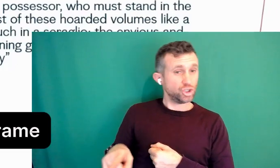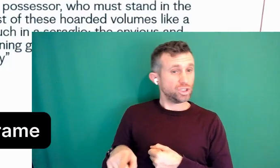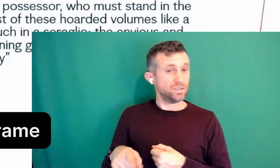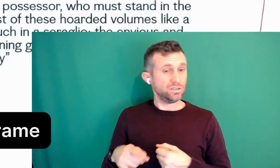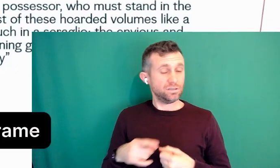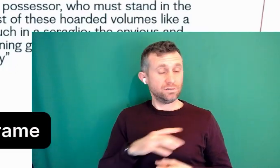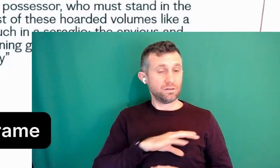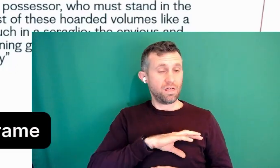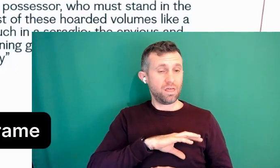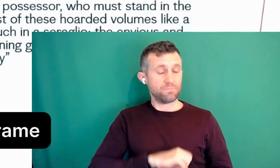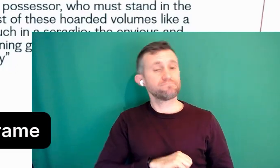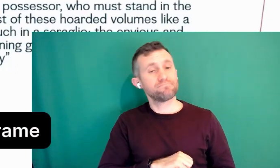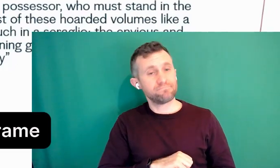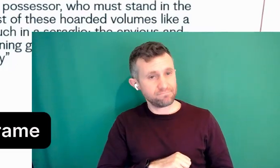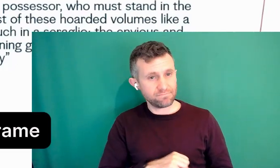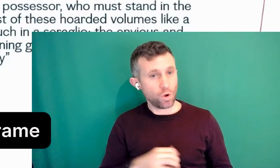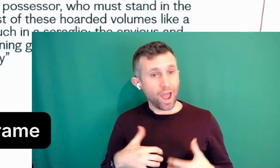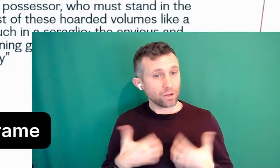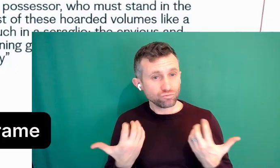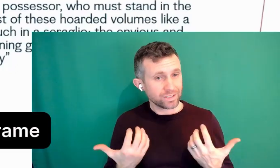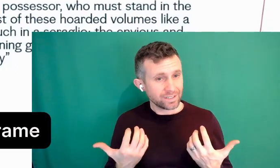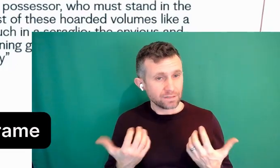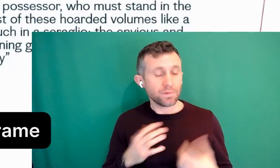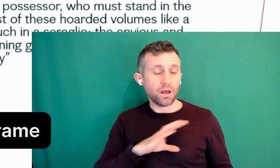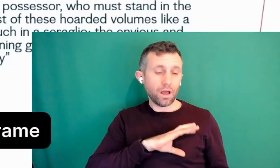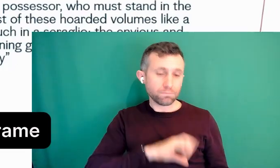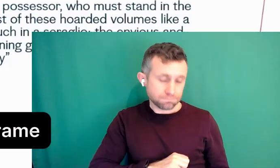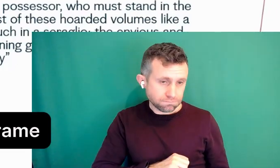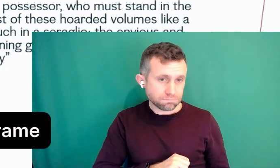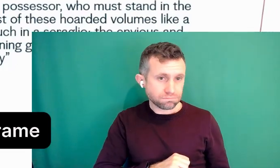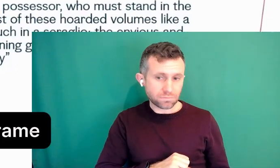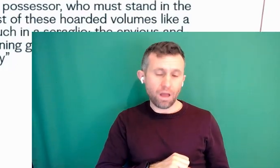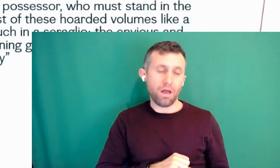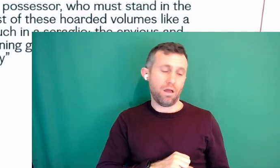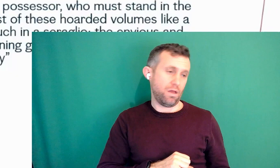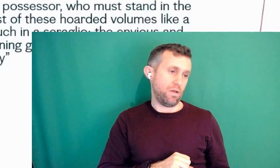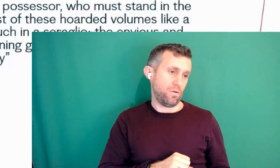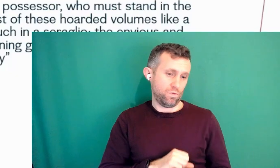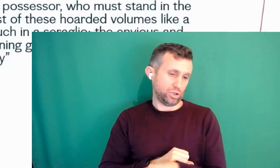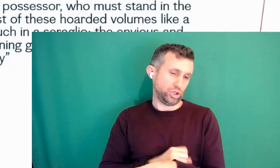framed with the words "death blows" written on the frame.